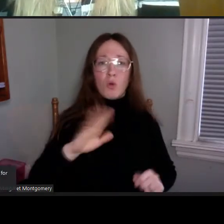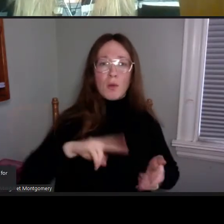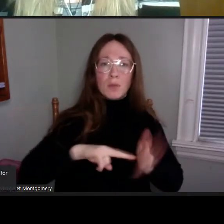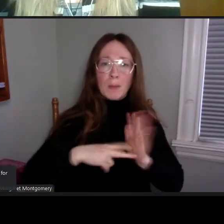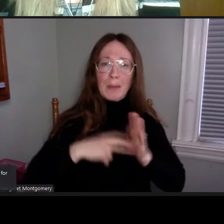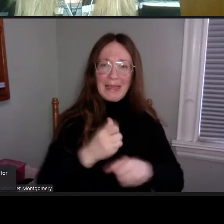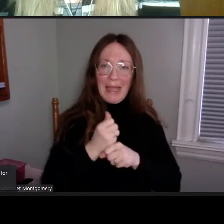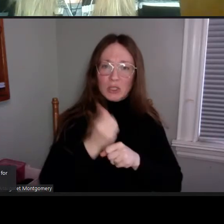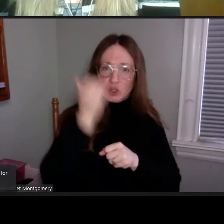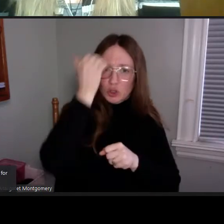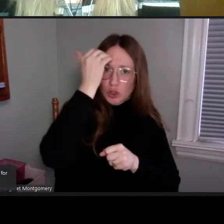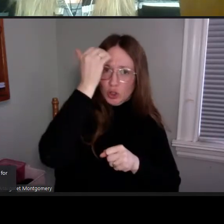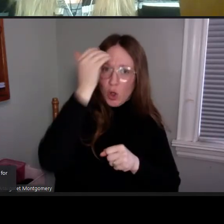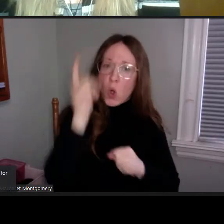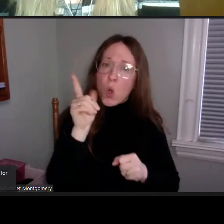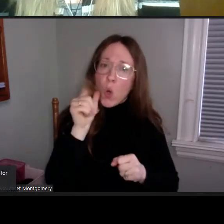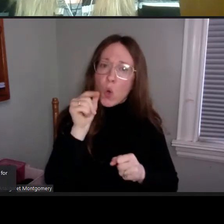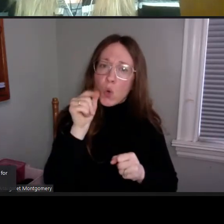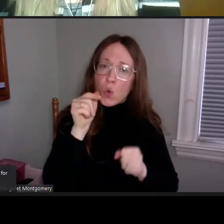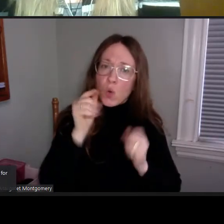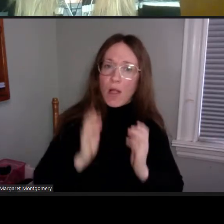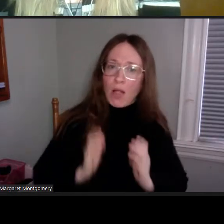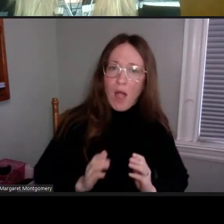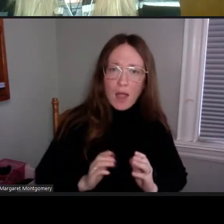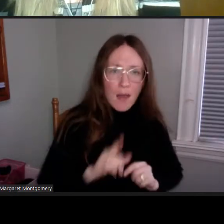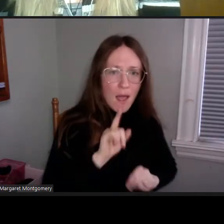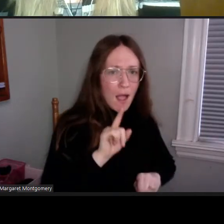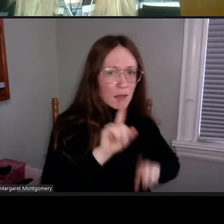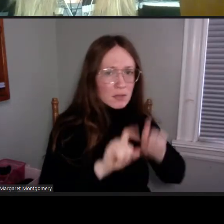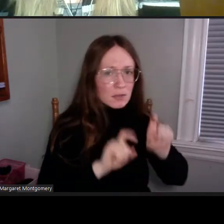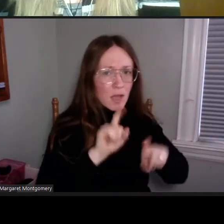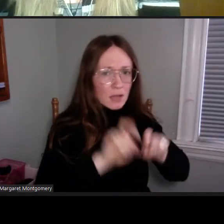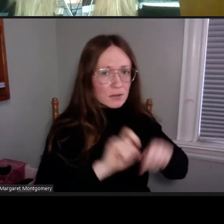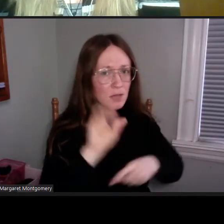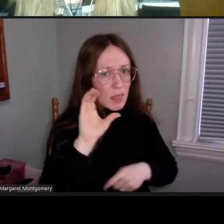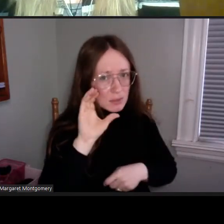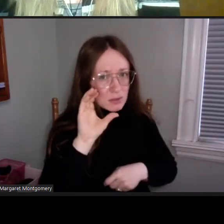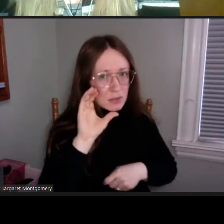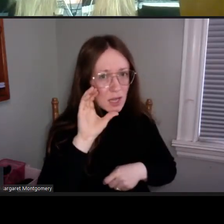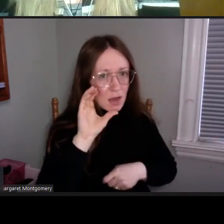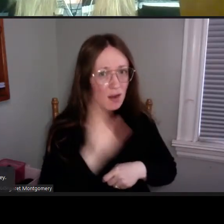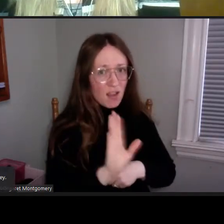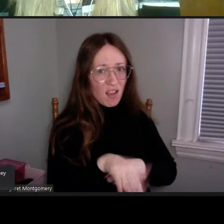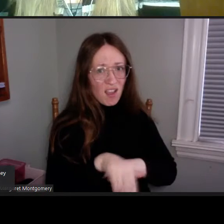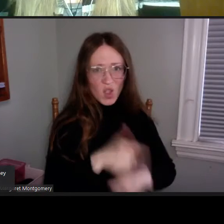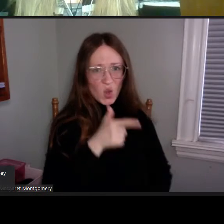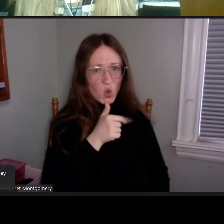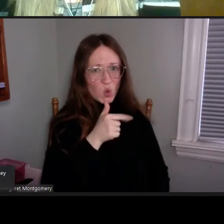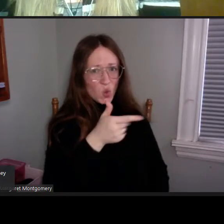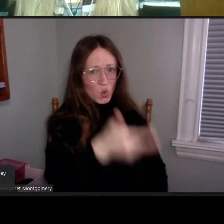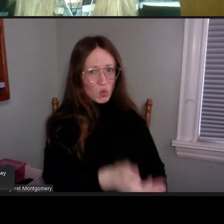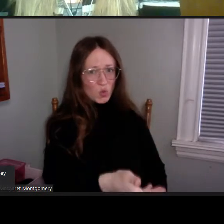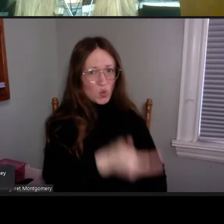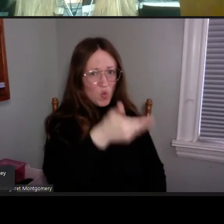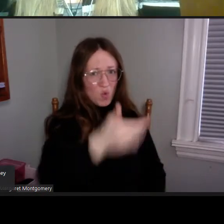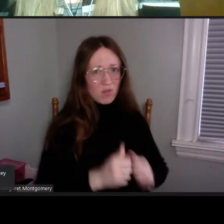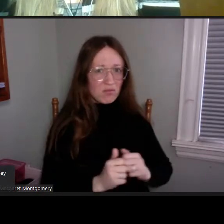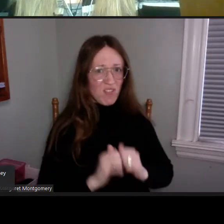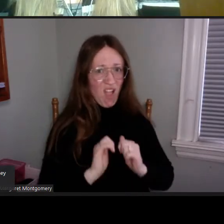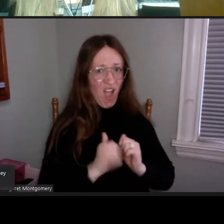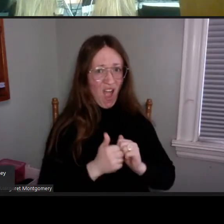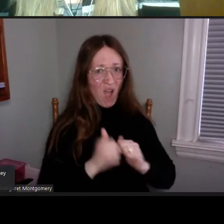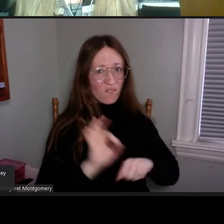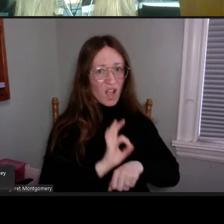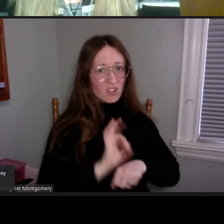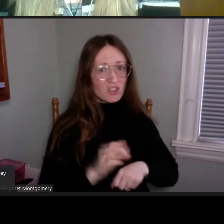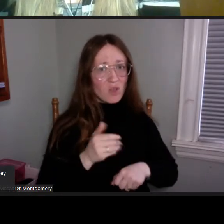Get to know that person. Find out who they are, how they tick, how they do things, where are they at as